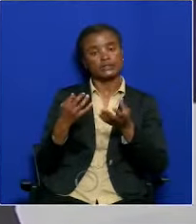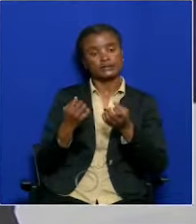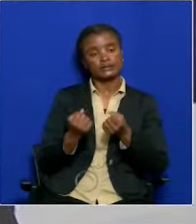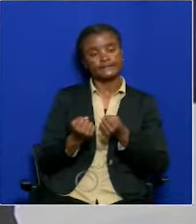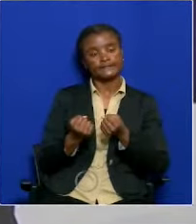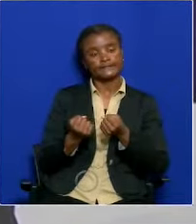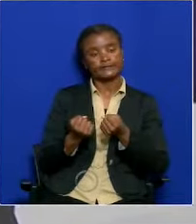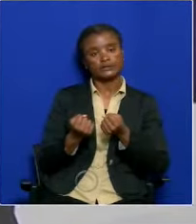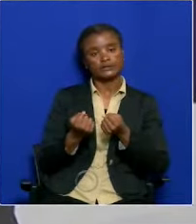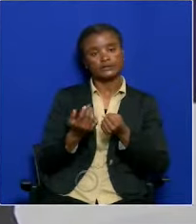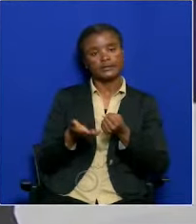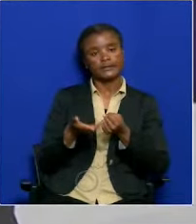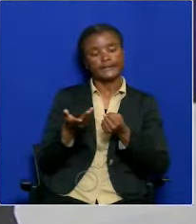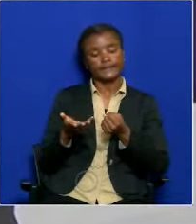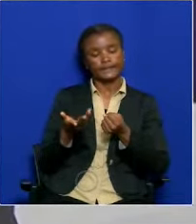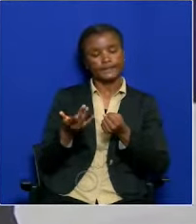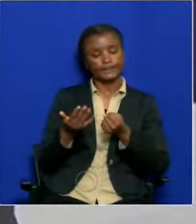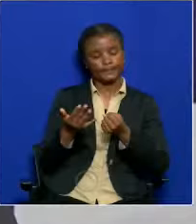what is this?